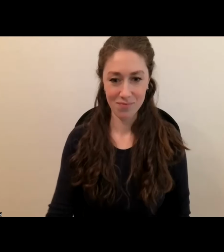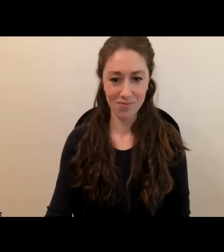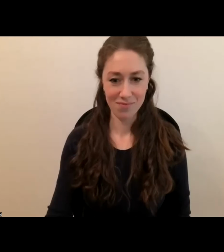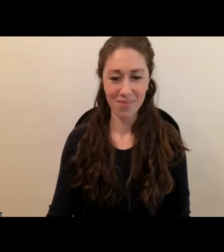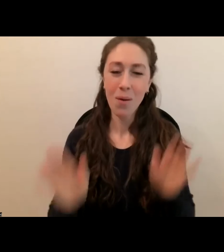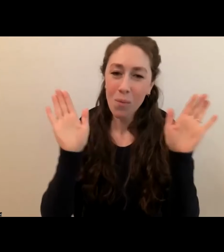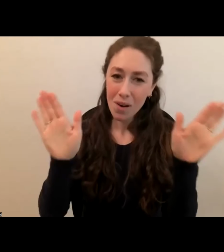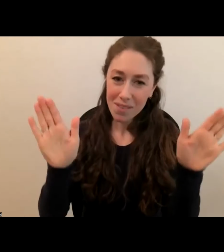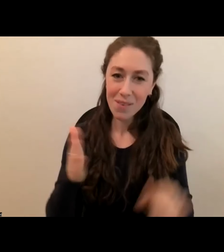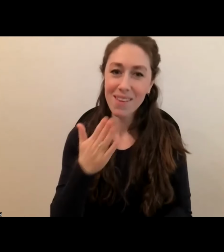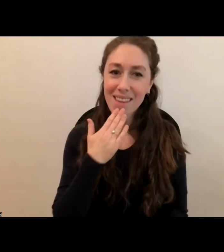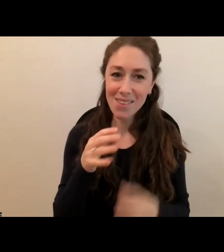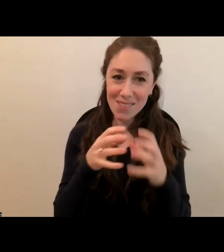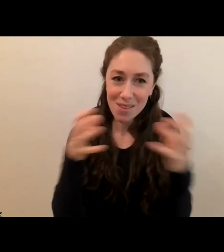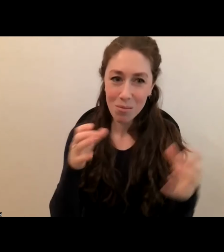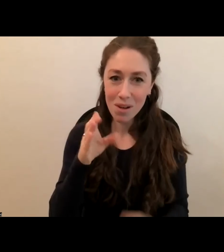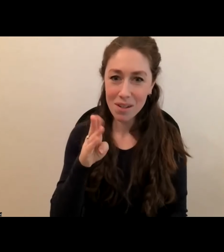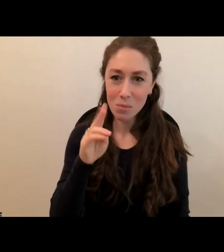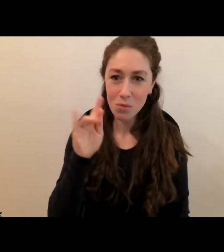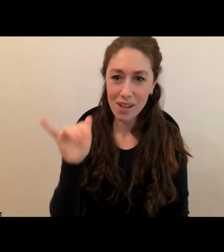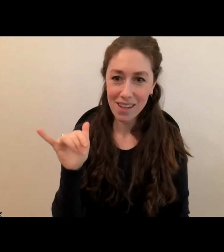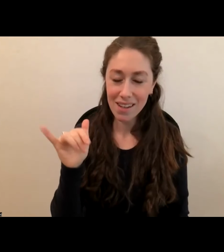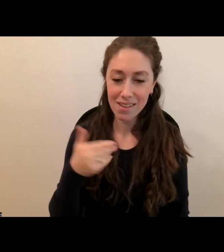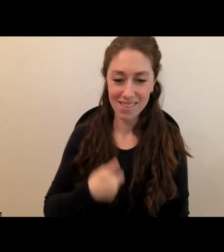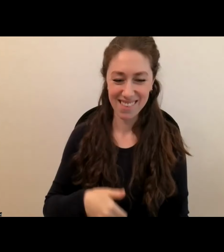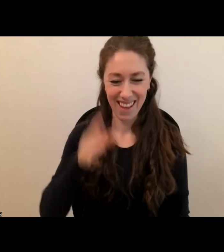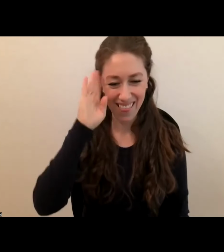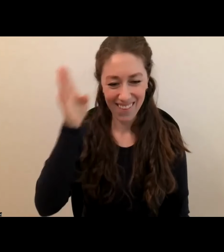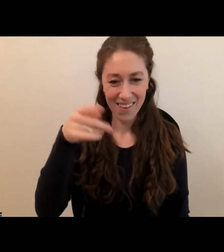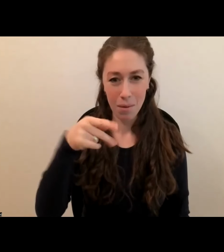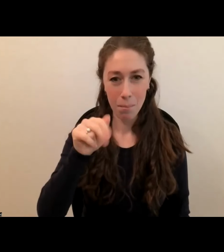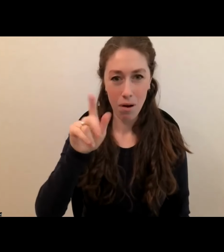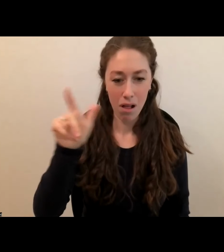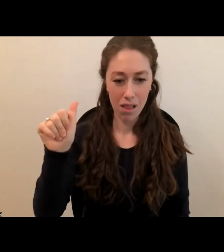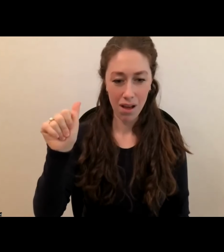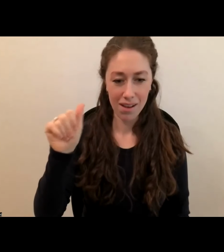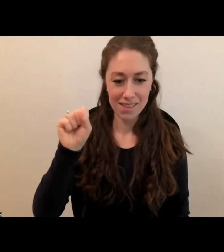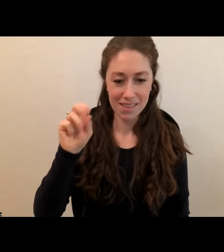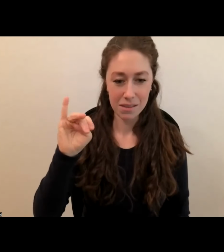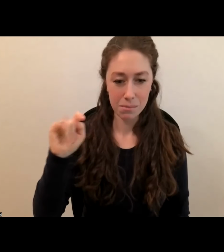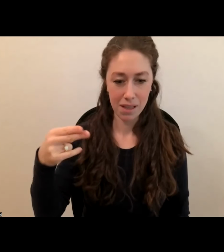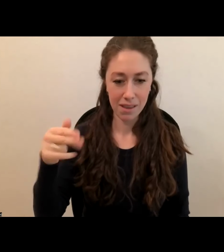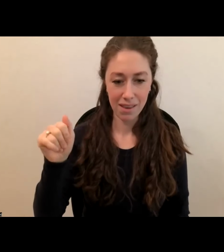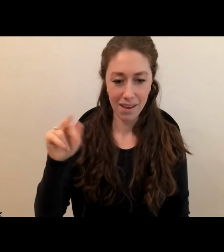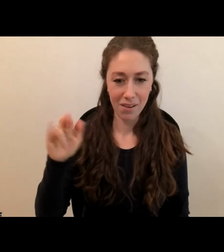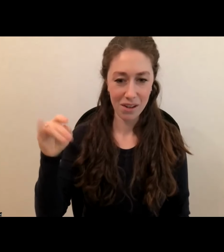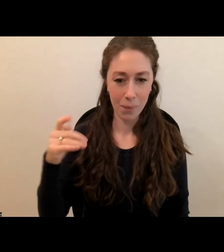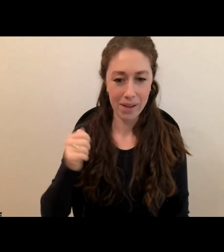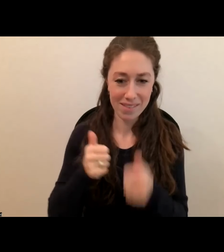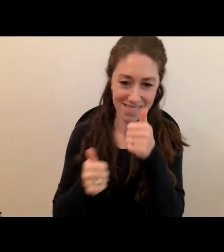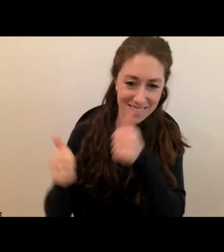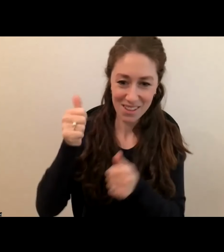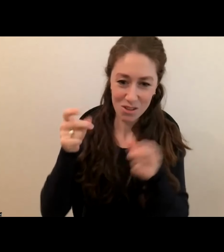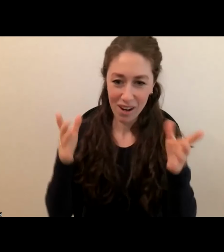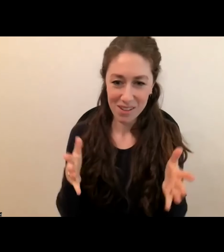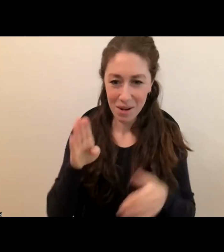Wonderful. Thank you so much, Brittany. Hi, everyone. My name is Paula Smith-Aragoni. I'm the executive director at BAVC Media, and I